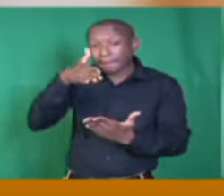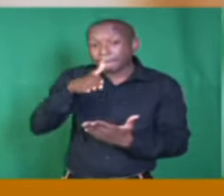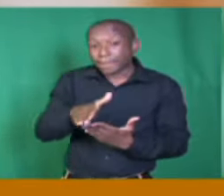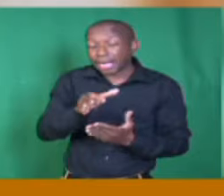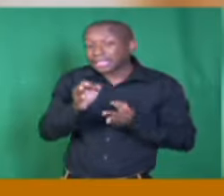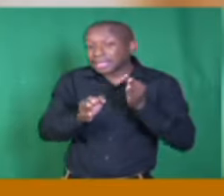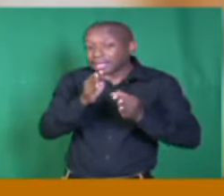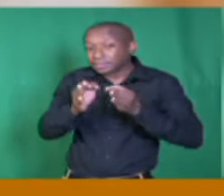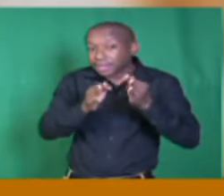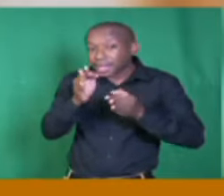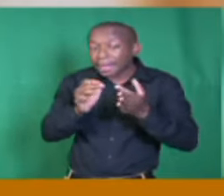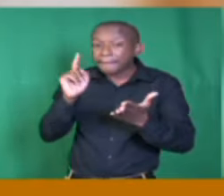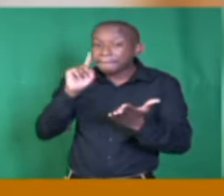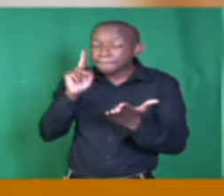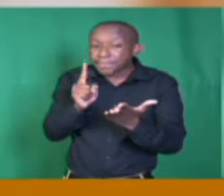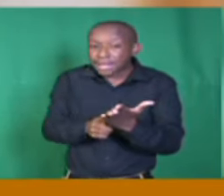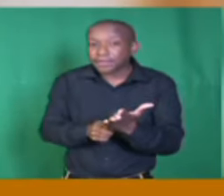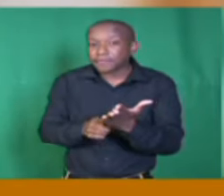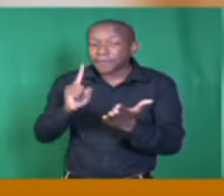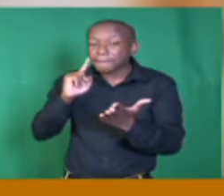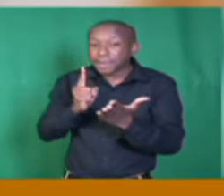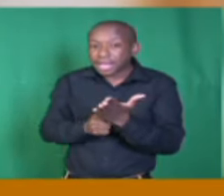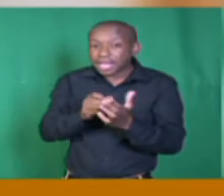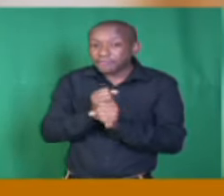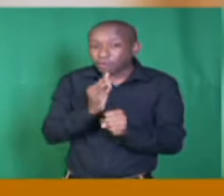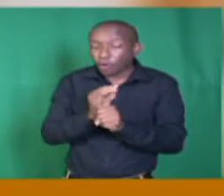the beliefs of the Sadducees.